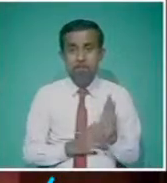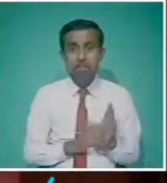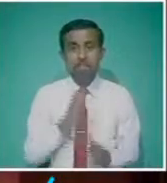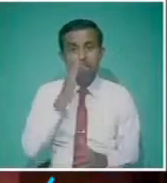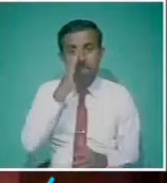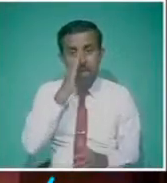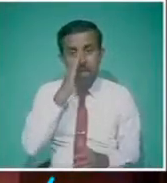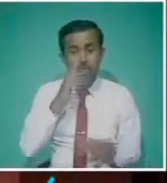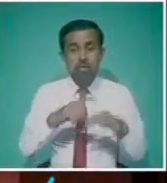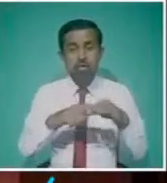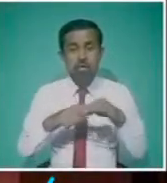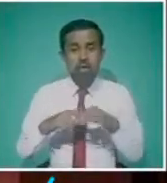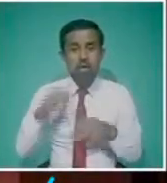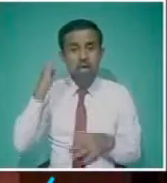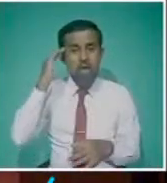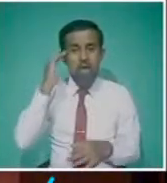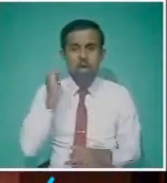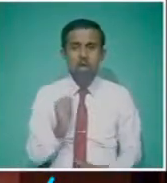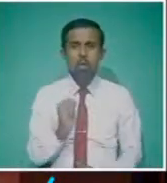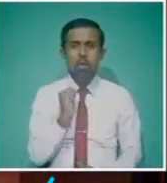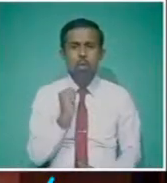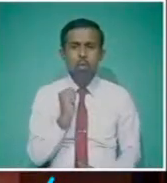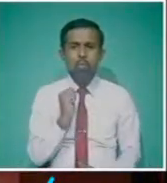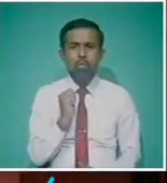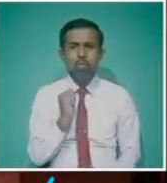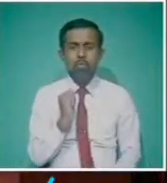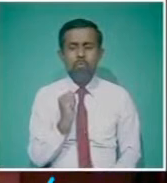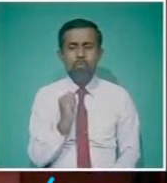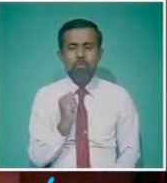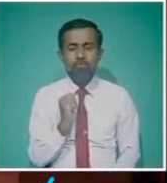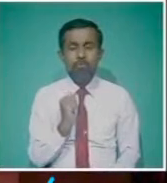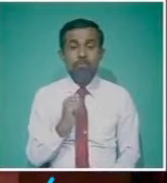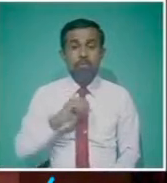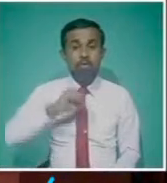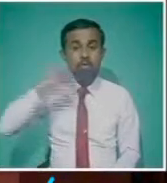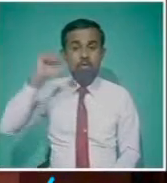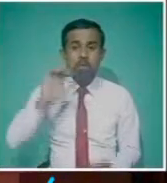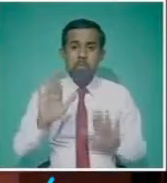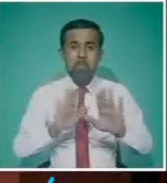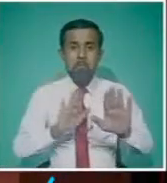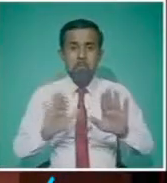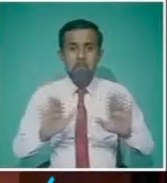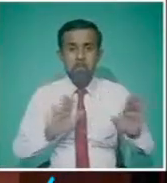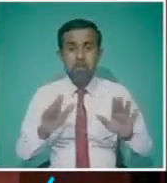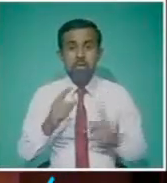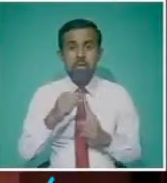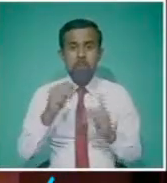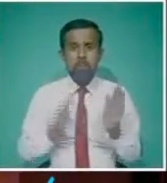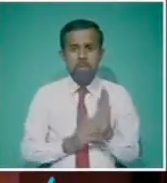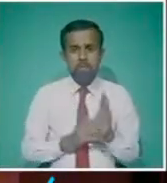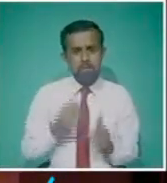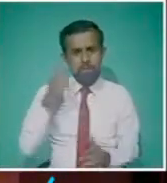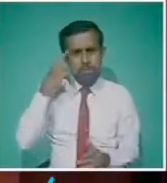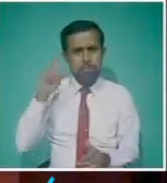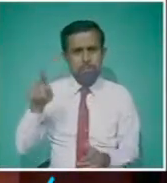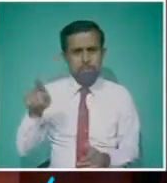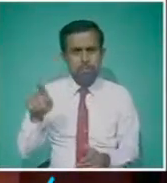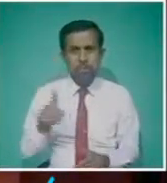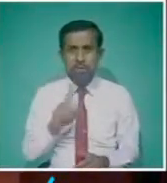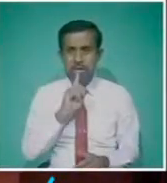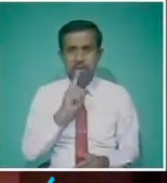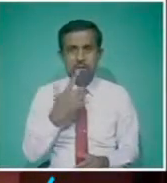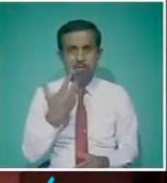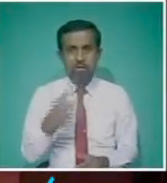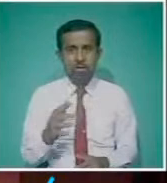would manage the British Empire and the prevailing pressures on the crown. I recall the footage of how Sir